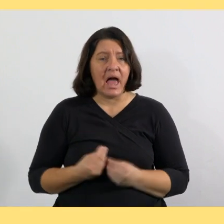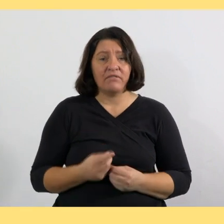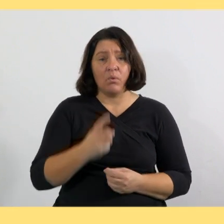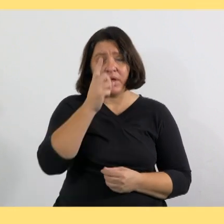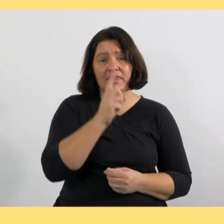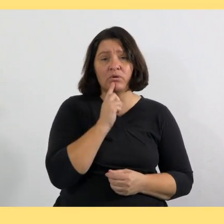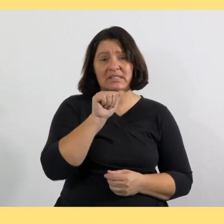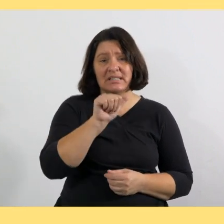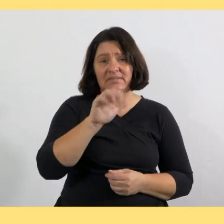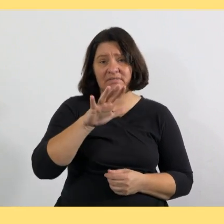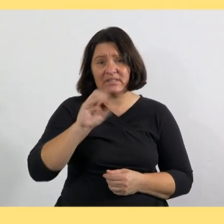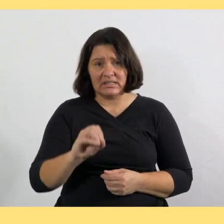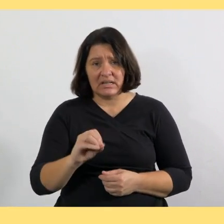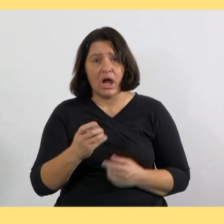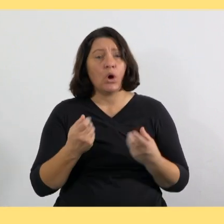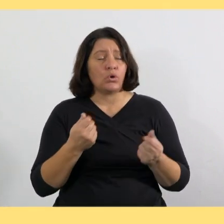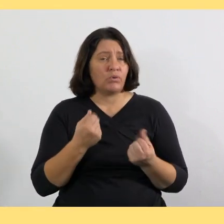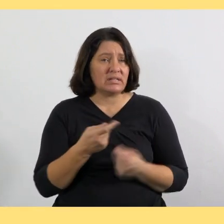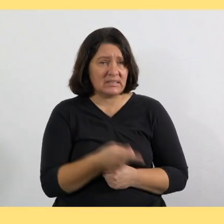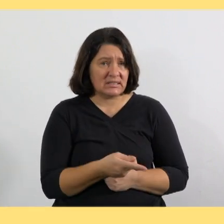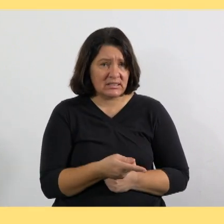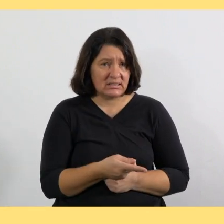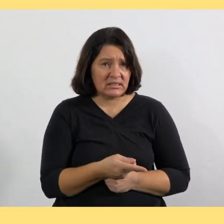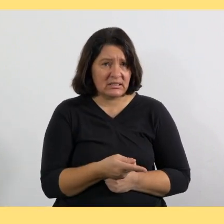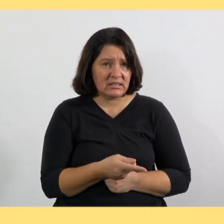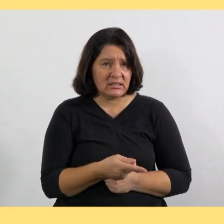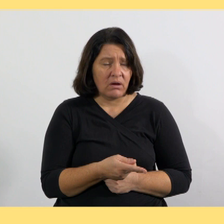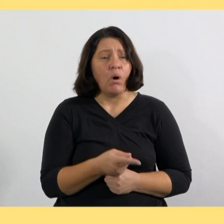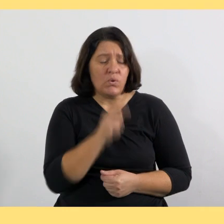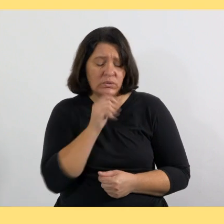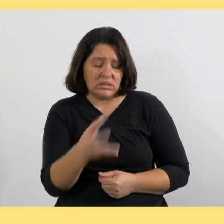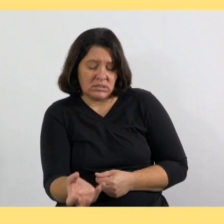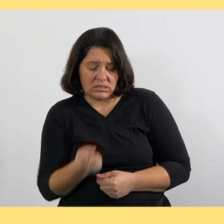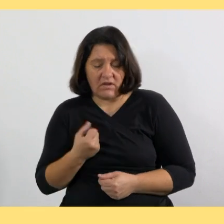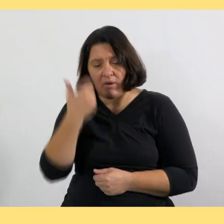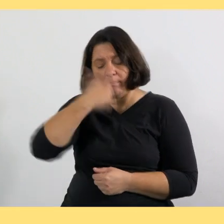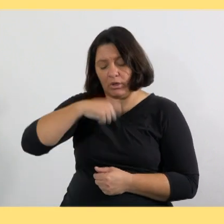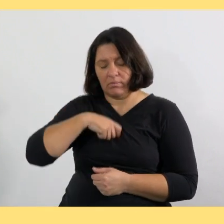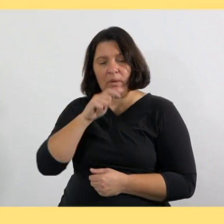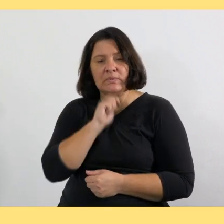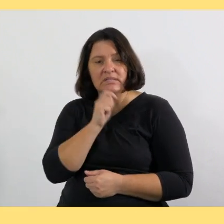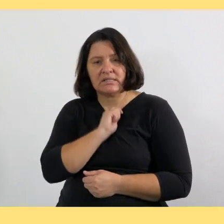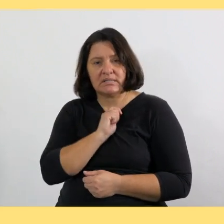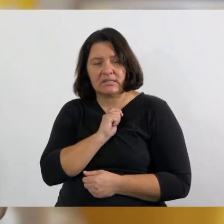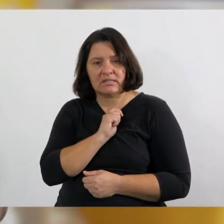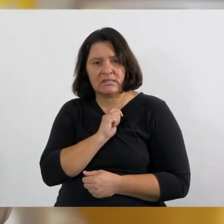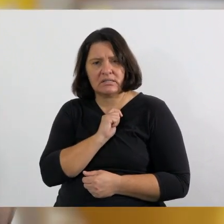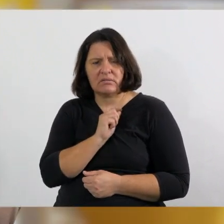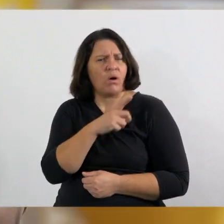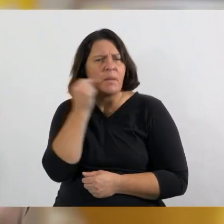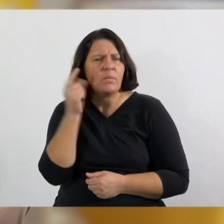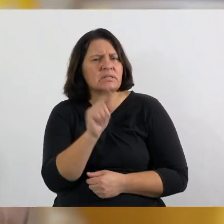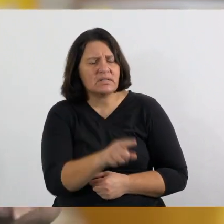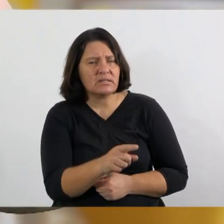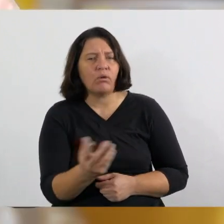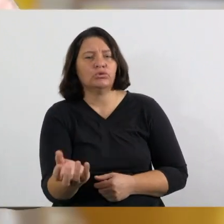1,650 at cost price for personal use. If the owner takes goods for personal use, what do we call that?